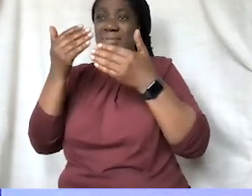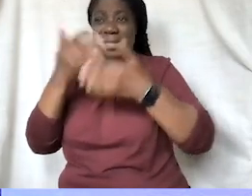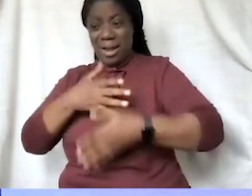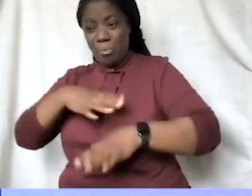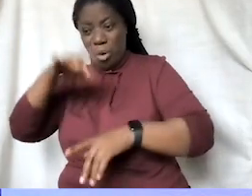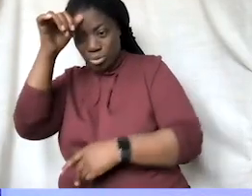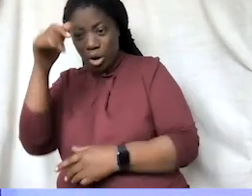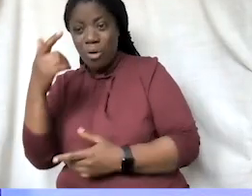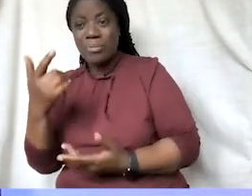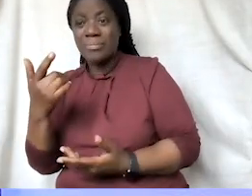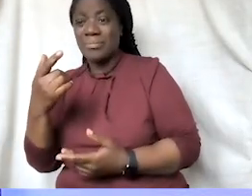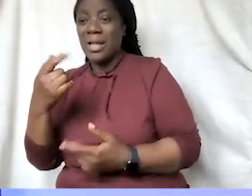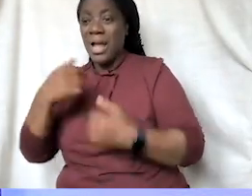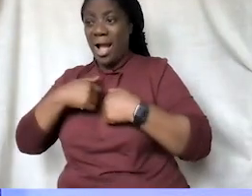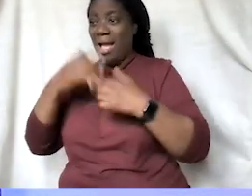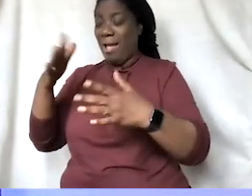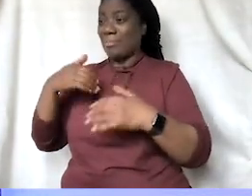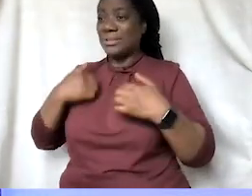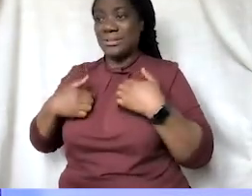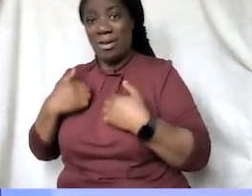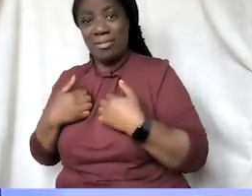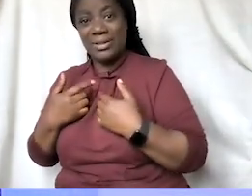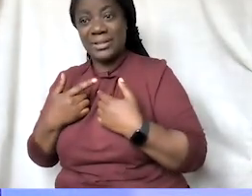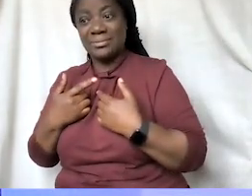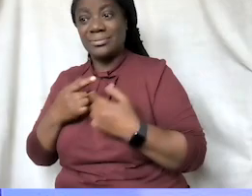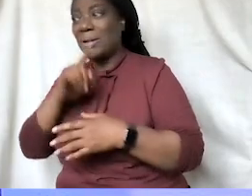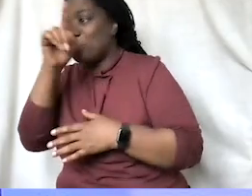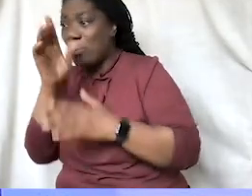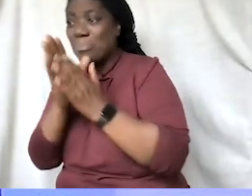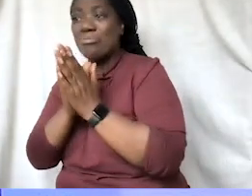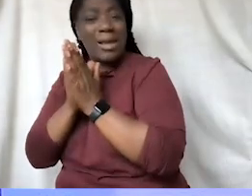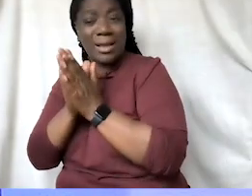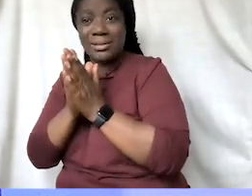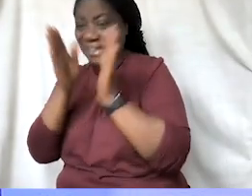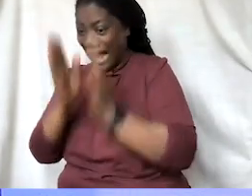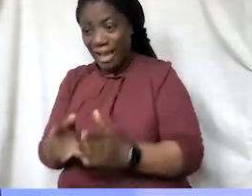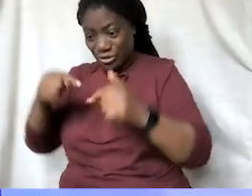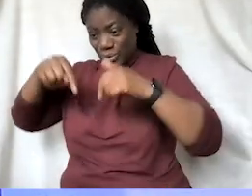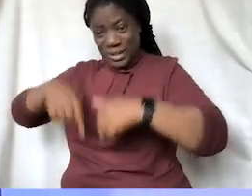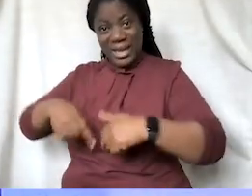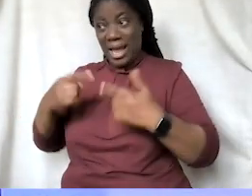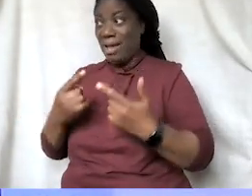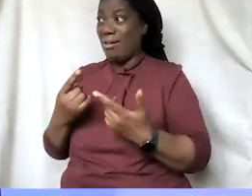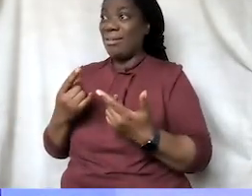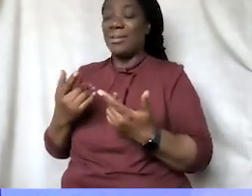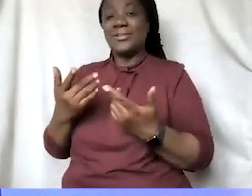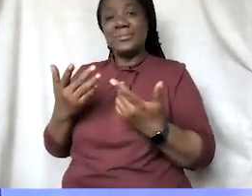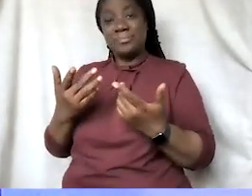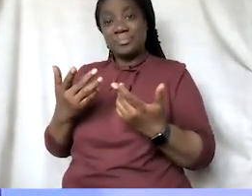know that I'm surviving, but prayer. I didn't have to be here, but